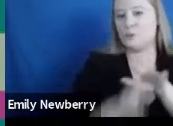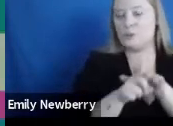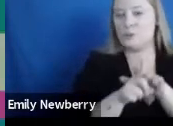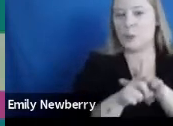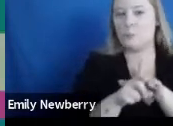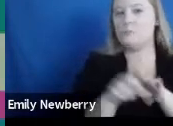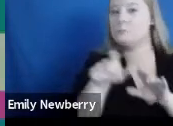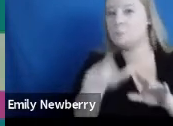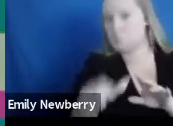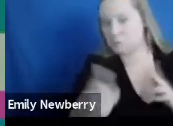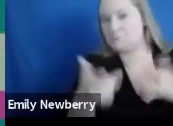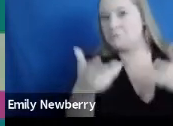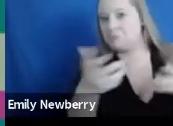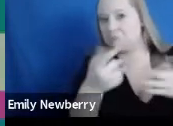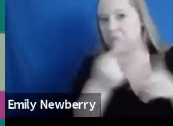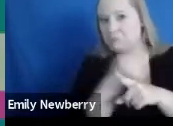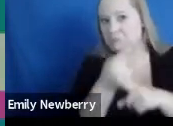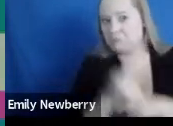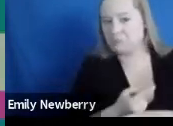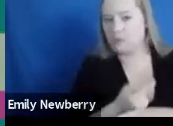should.